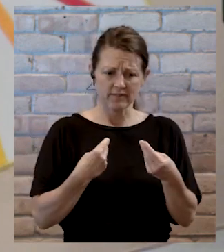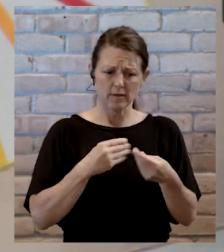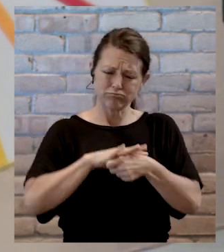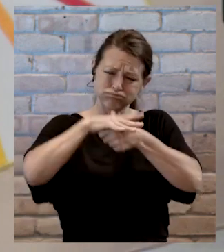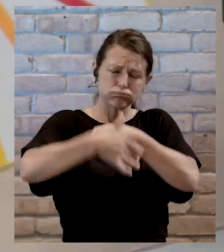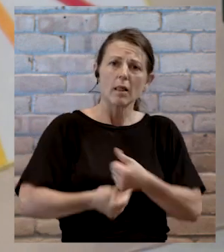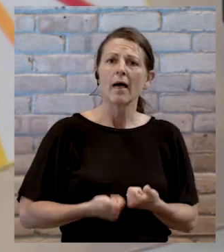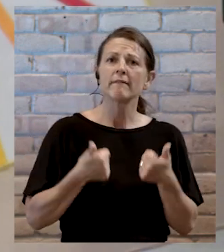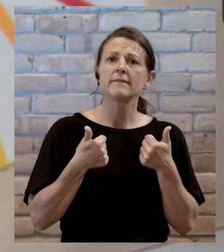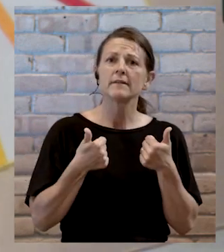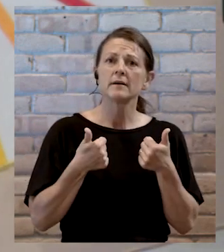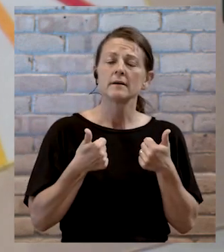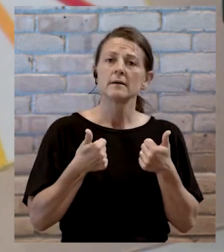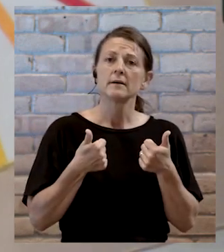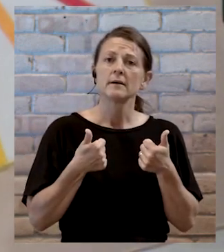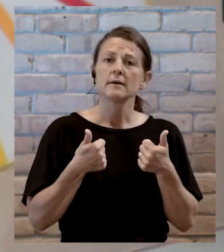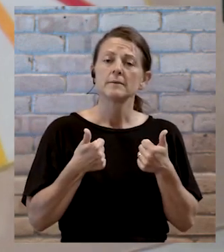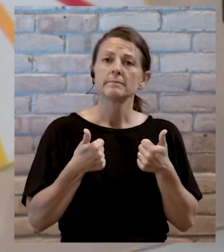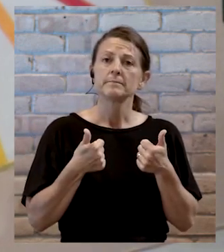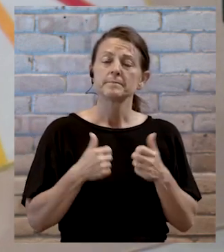life.